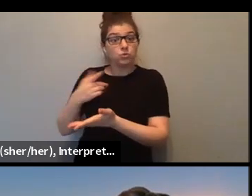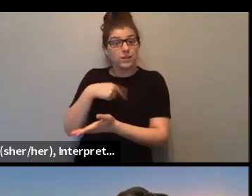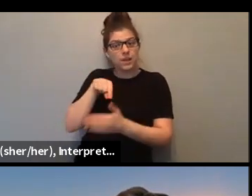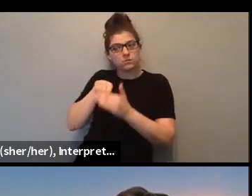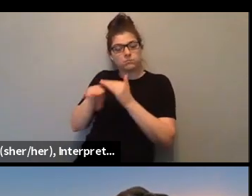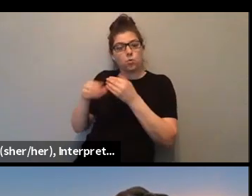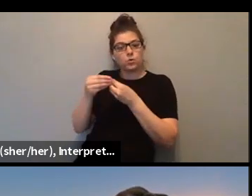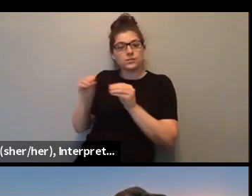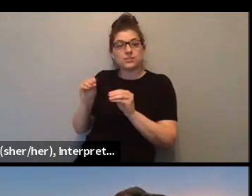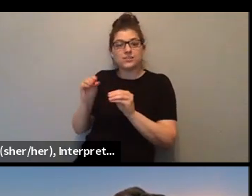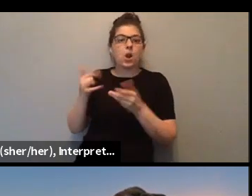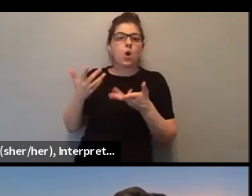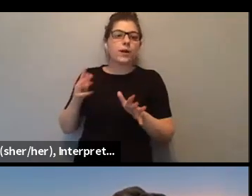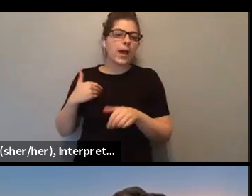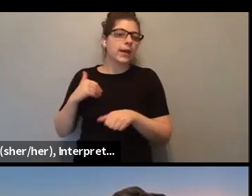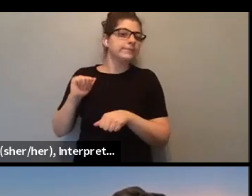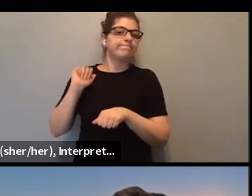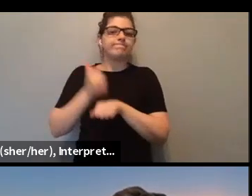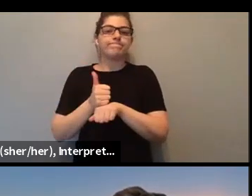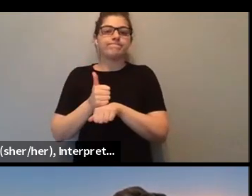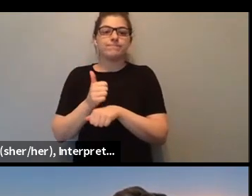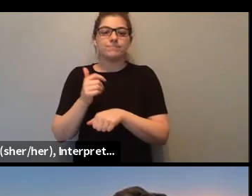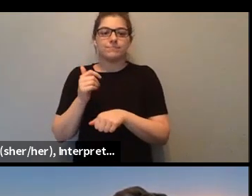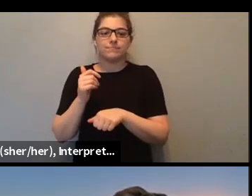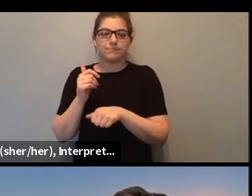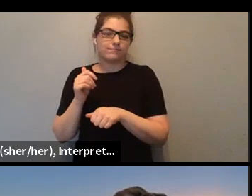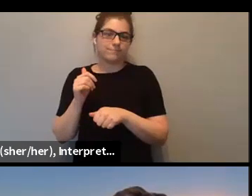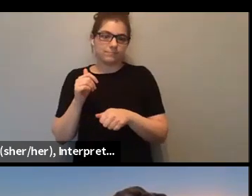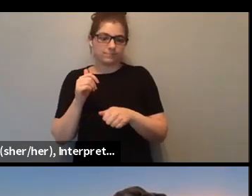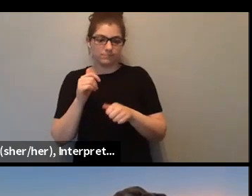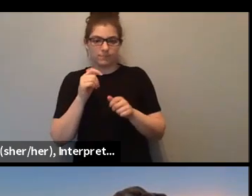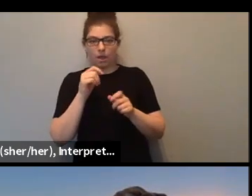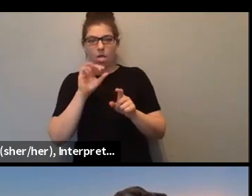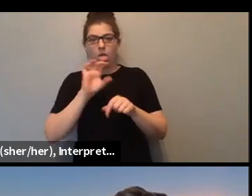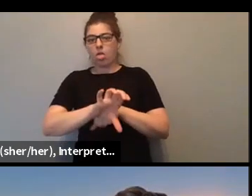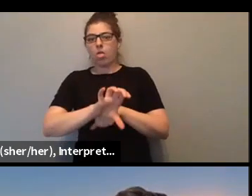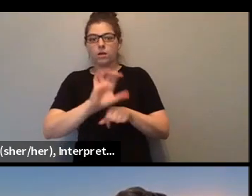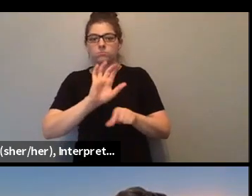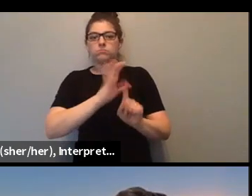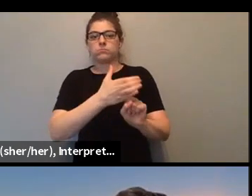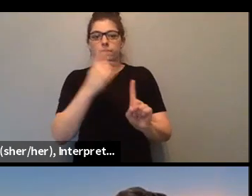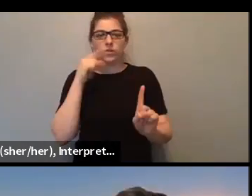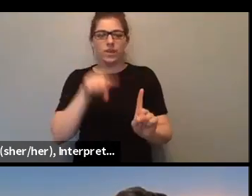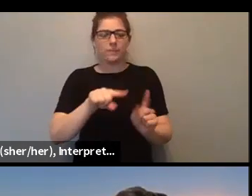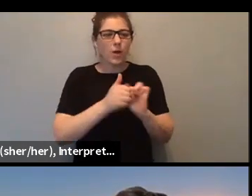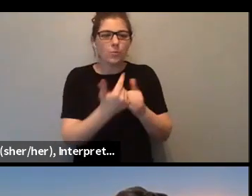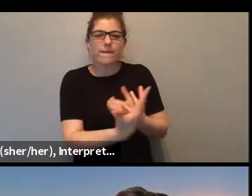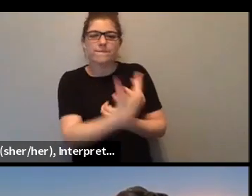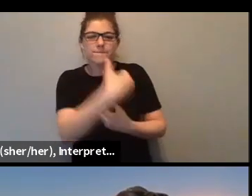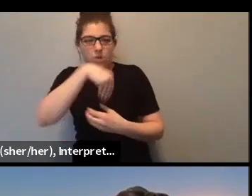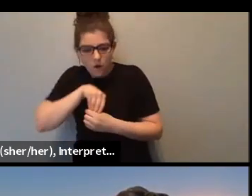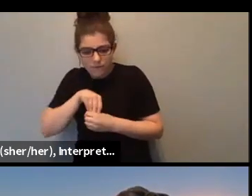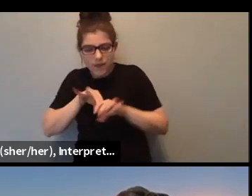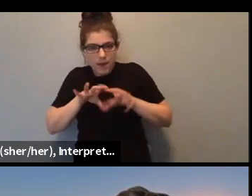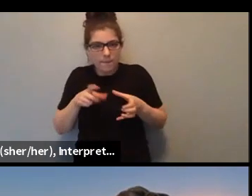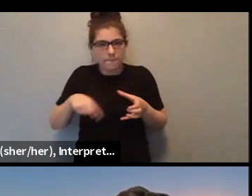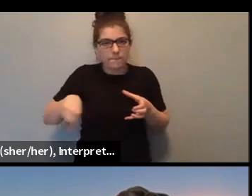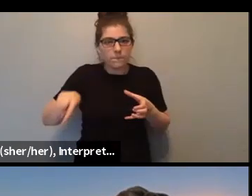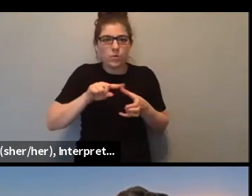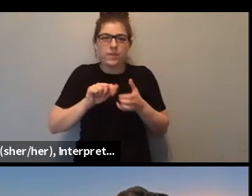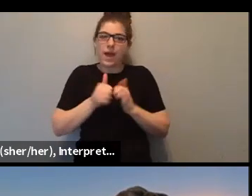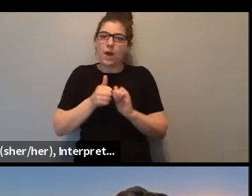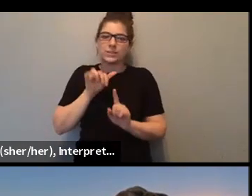already has like a set package for them. So how do we involve them within the mix of how